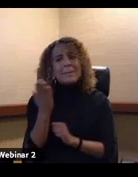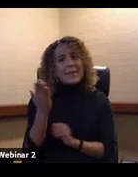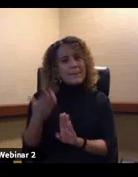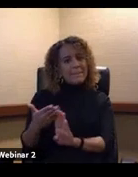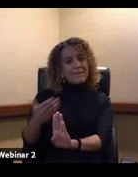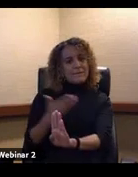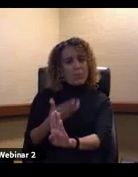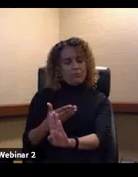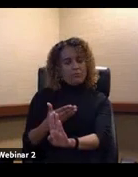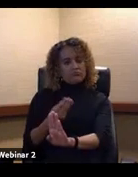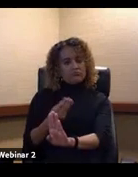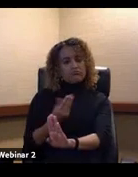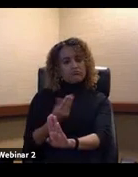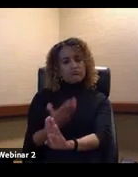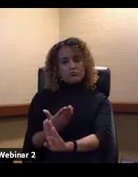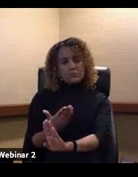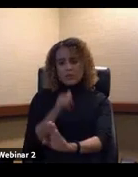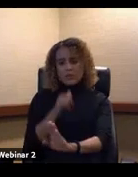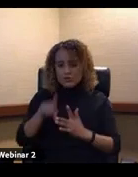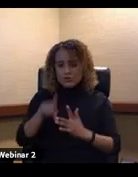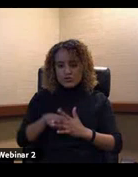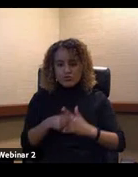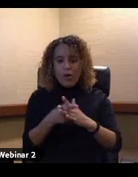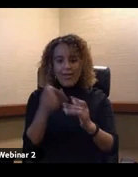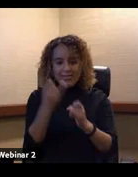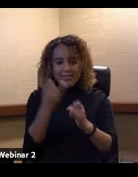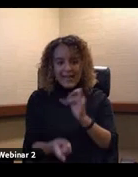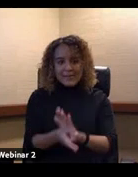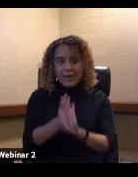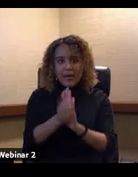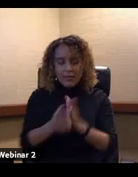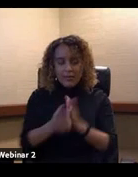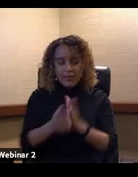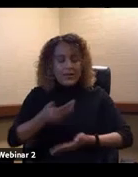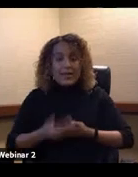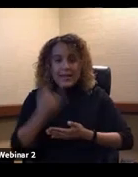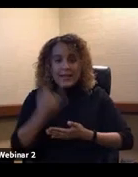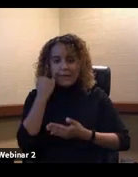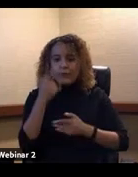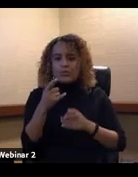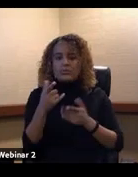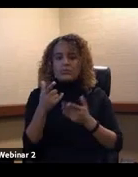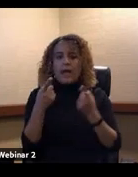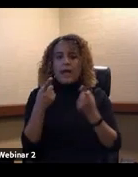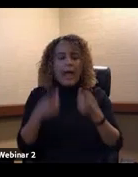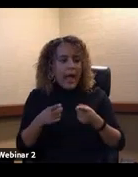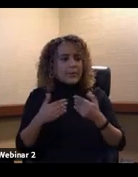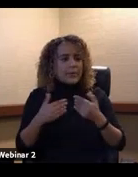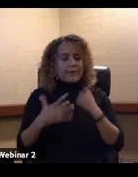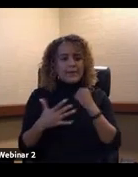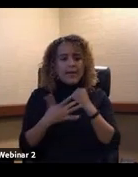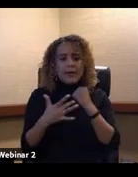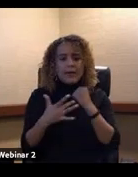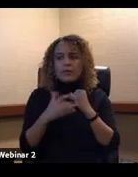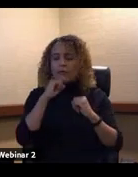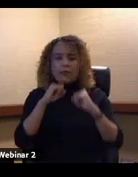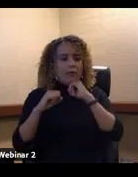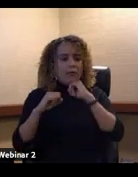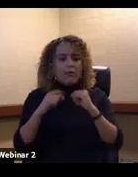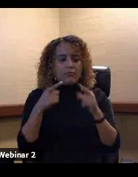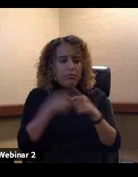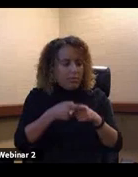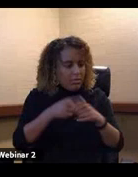the application earlier and not start at the very last minute that day in case you encounter any technical difficulties. This deadline is a